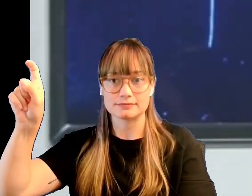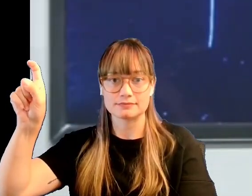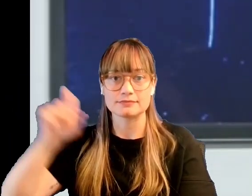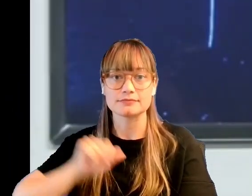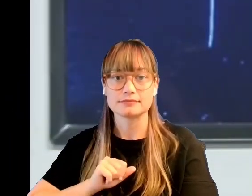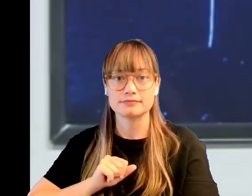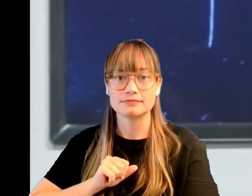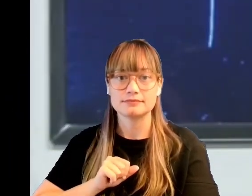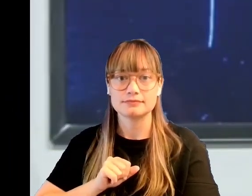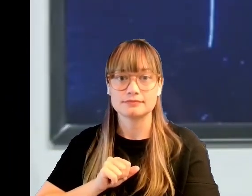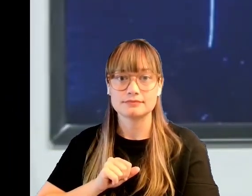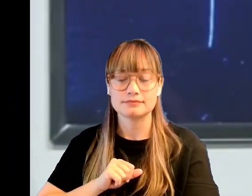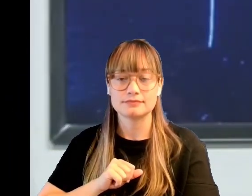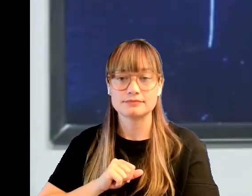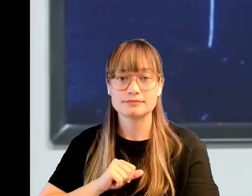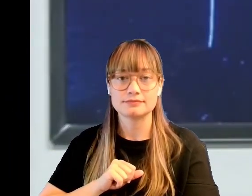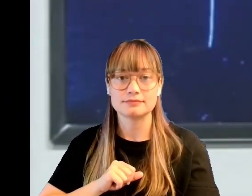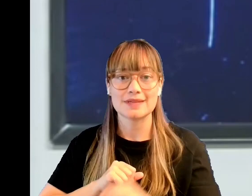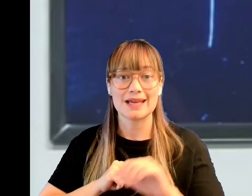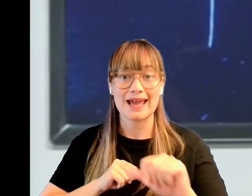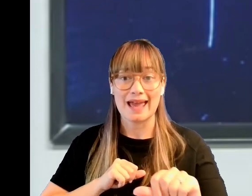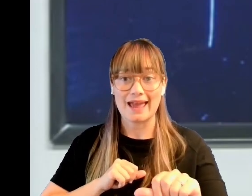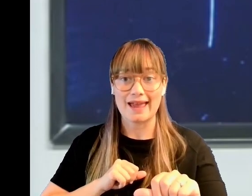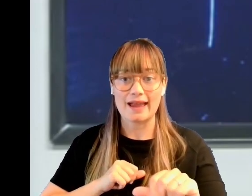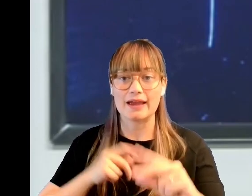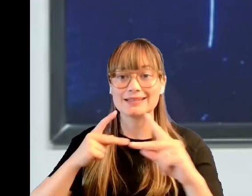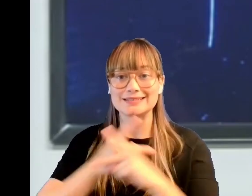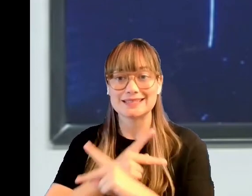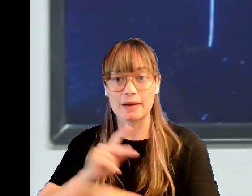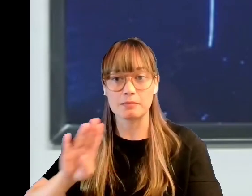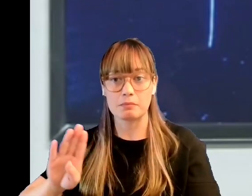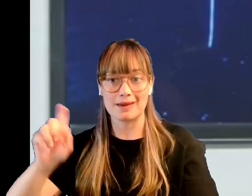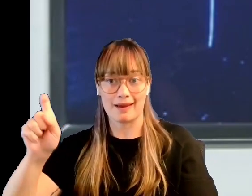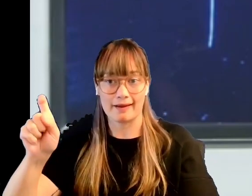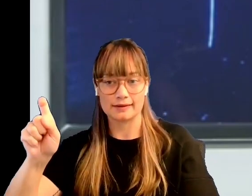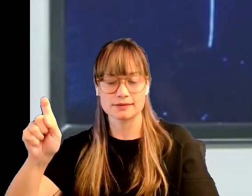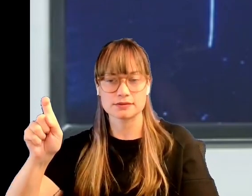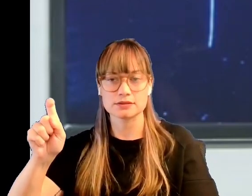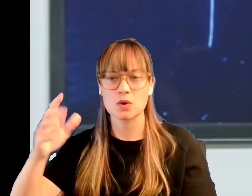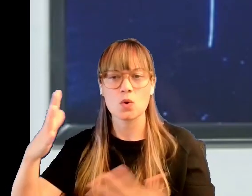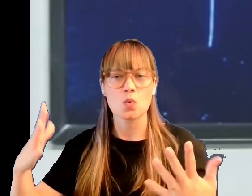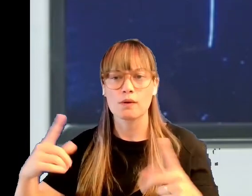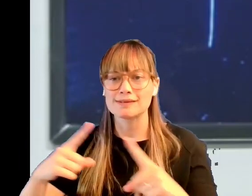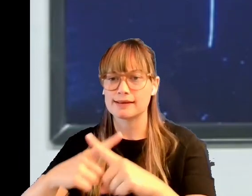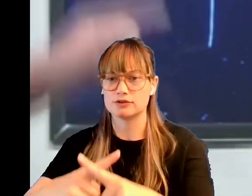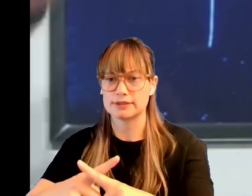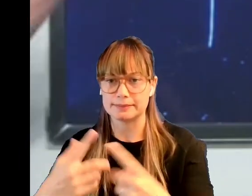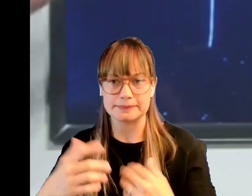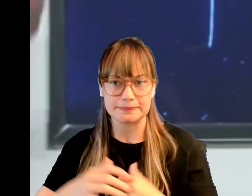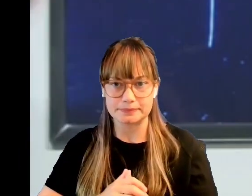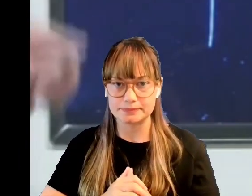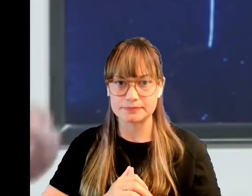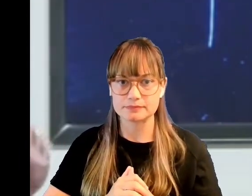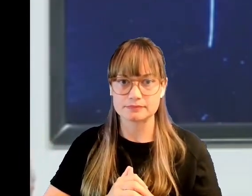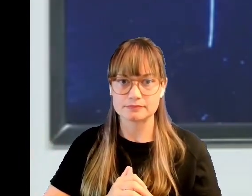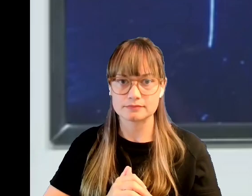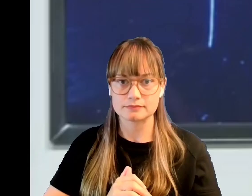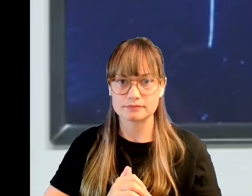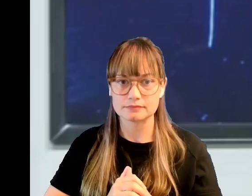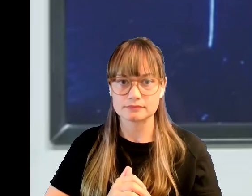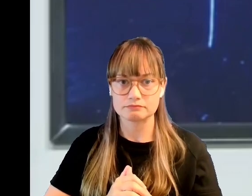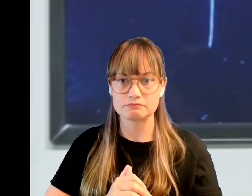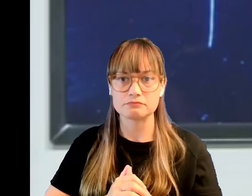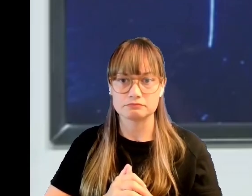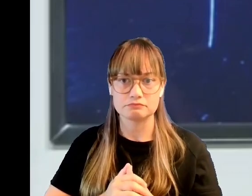a times b to the x, think what the y-intercept would now be. Put 0 into